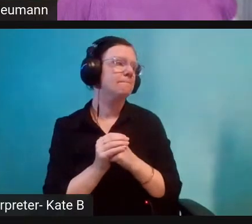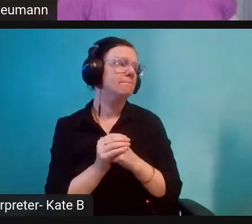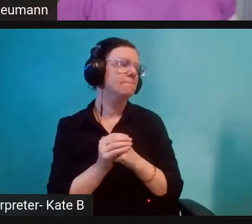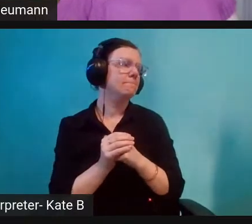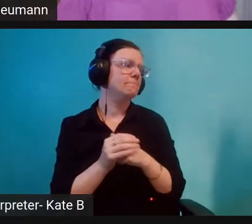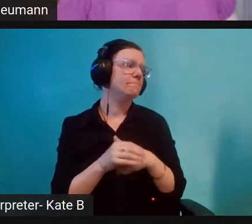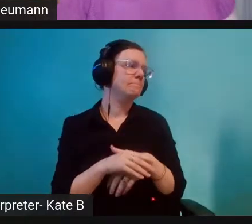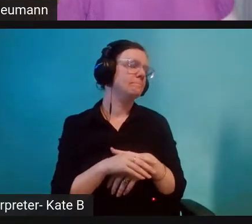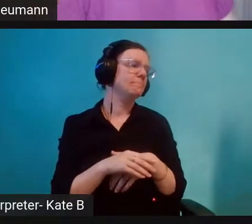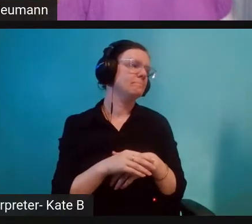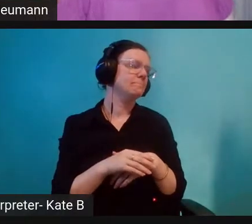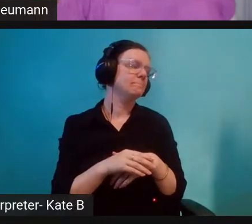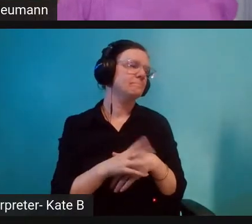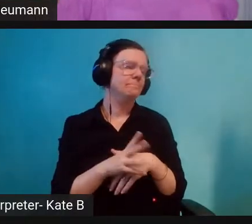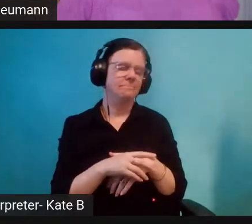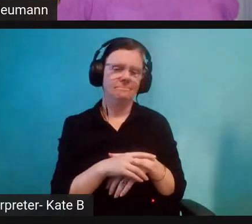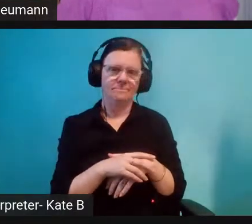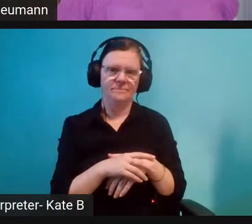that